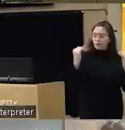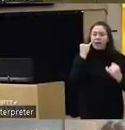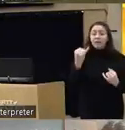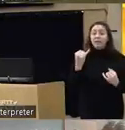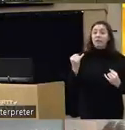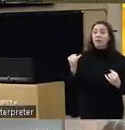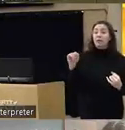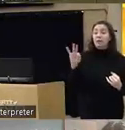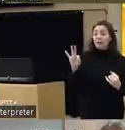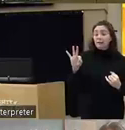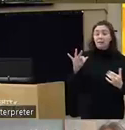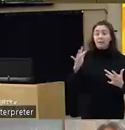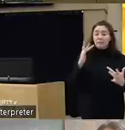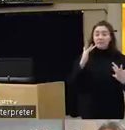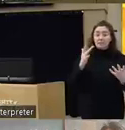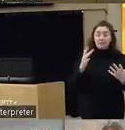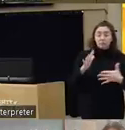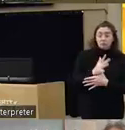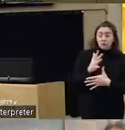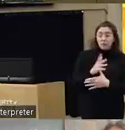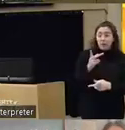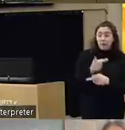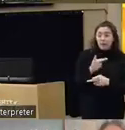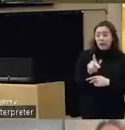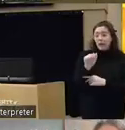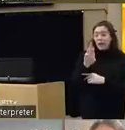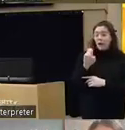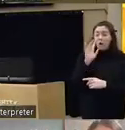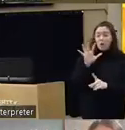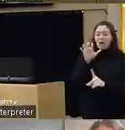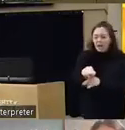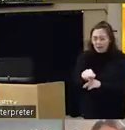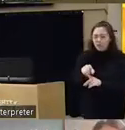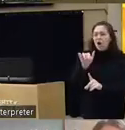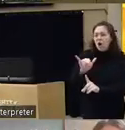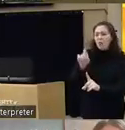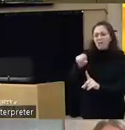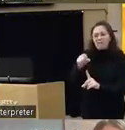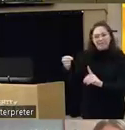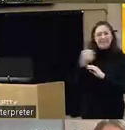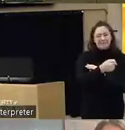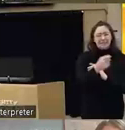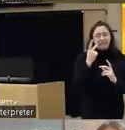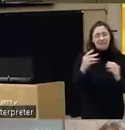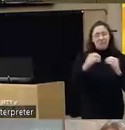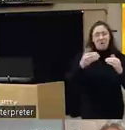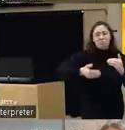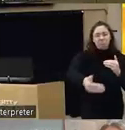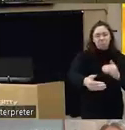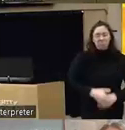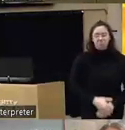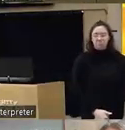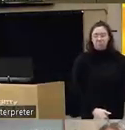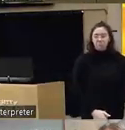to be in primary care, we may catch more of the kids that we need to see. This is the